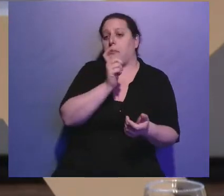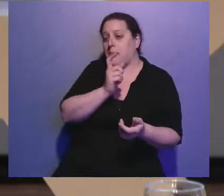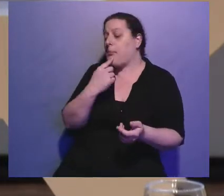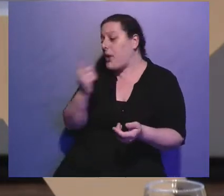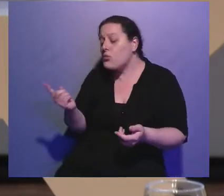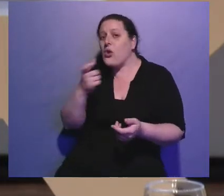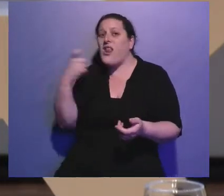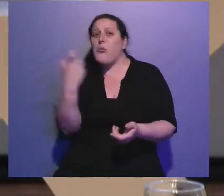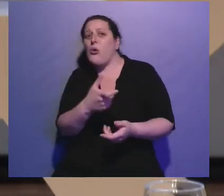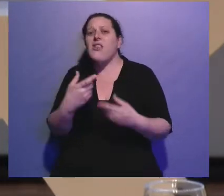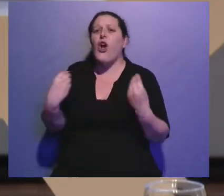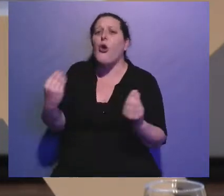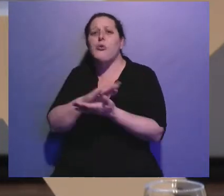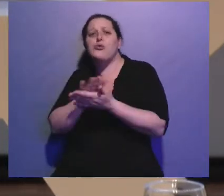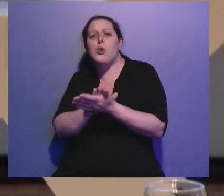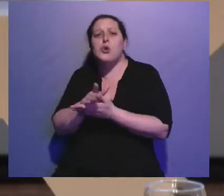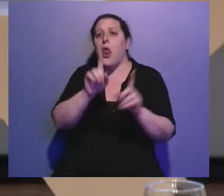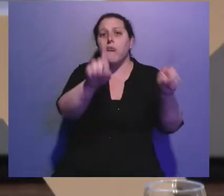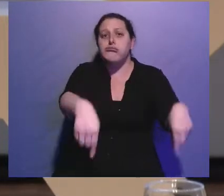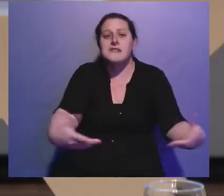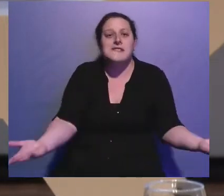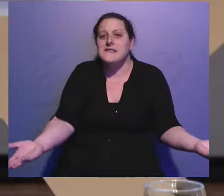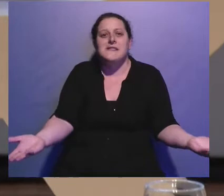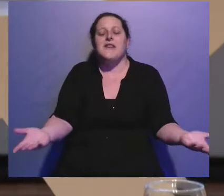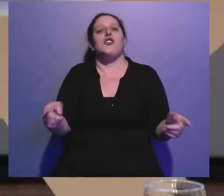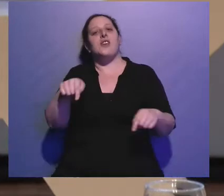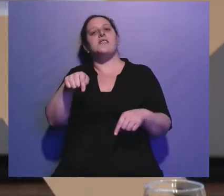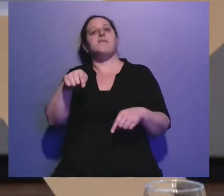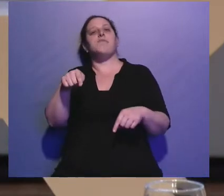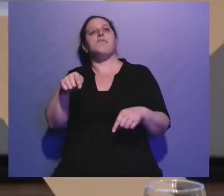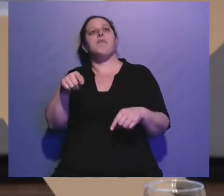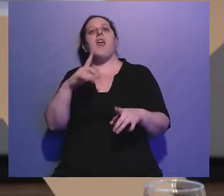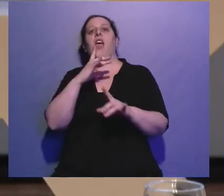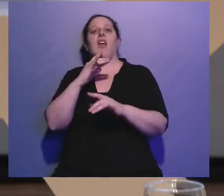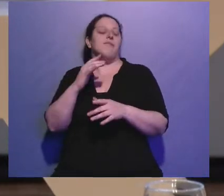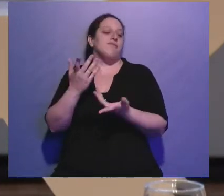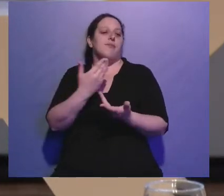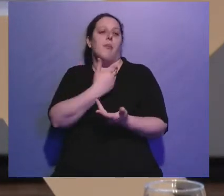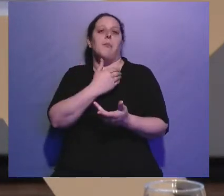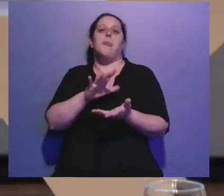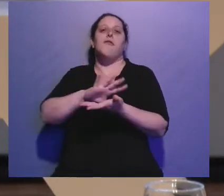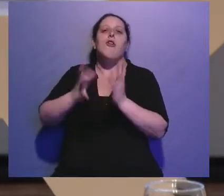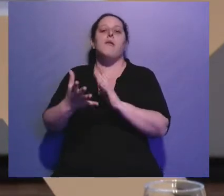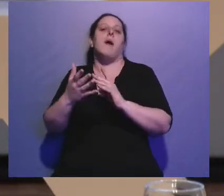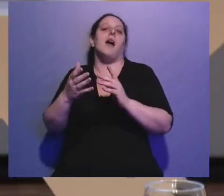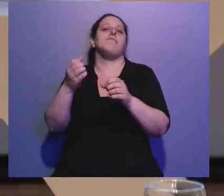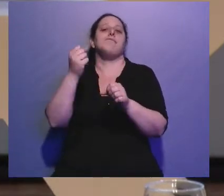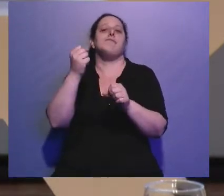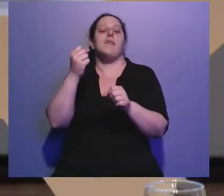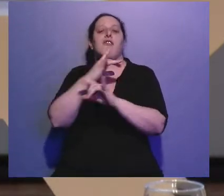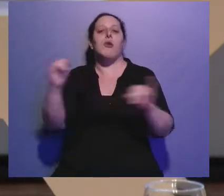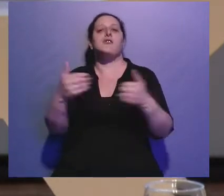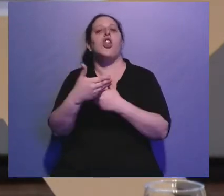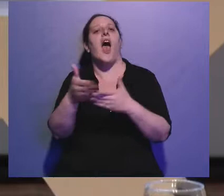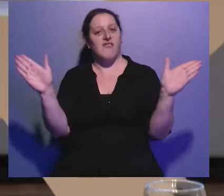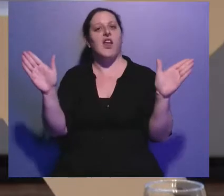the entire raw spreadsheet of the comments that they received and put that up online with inline responses to each comment. And that's something that's